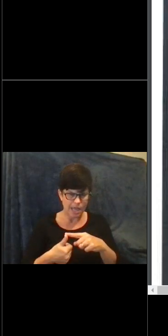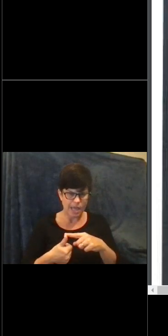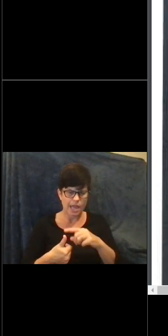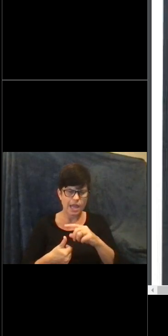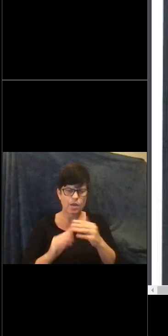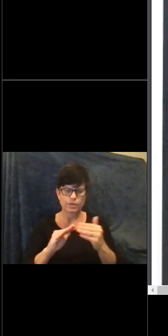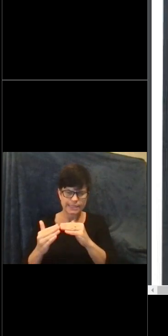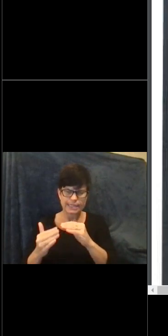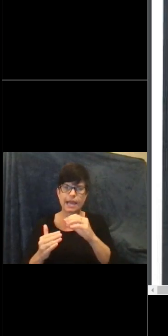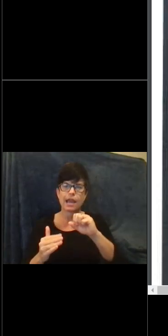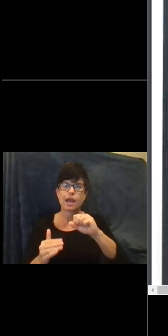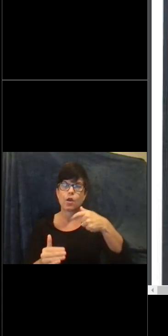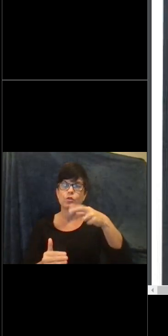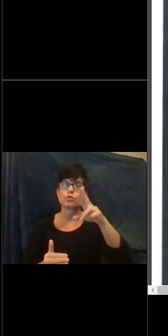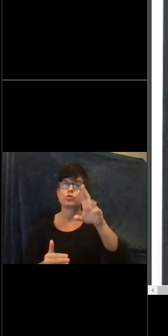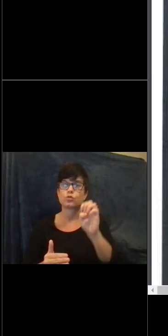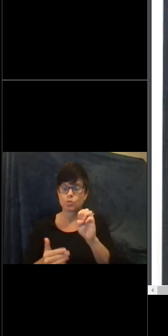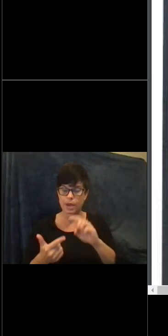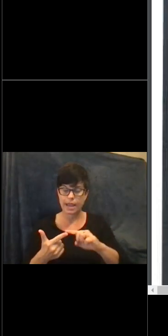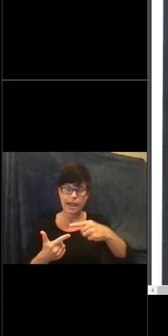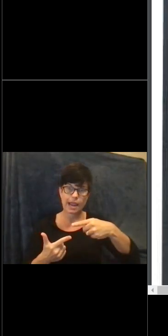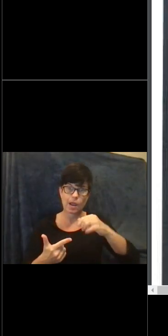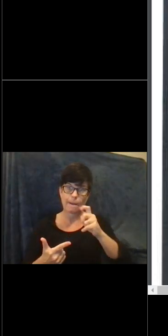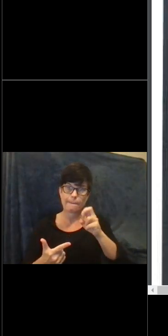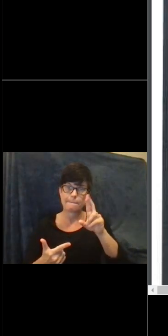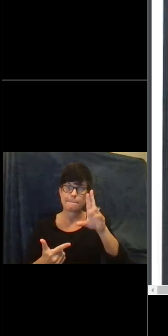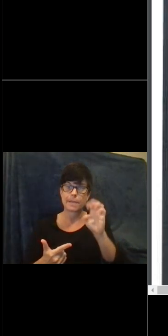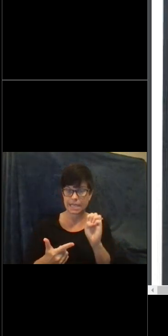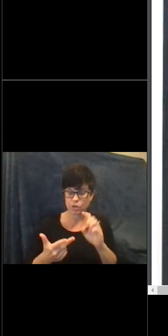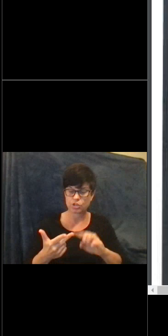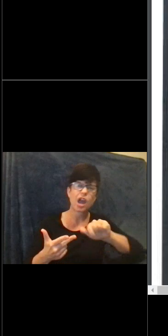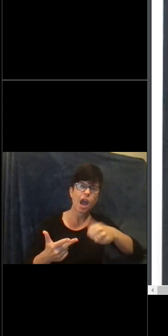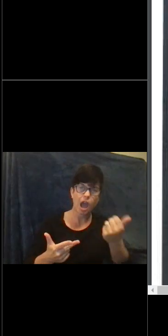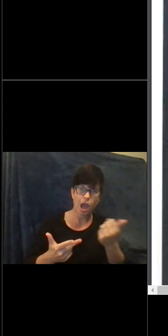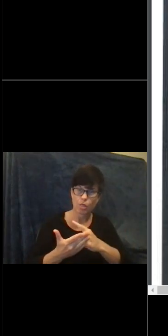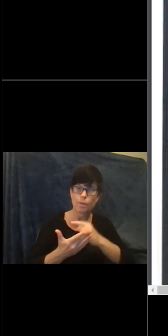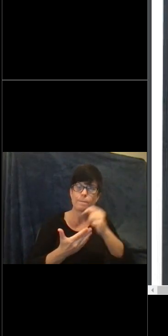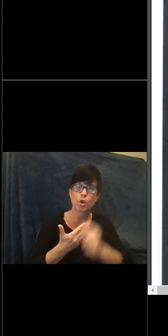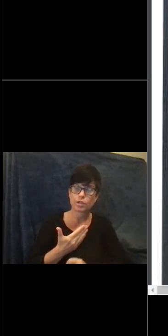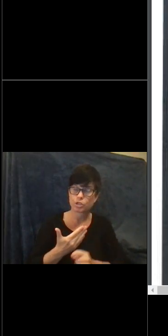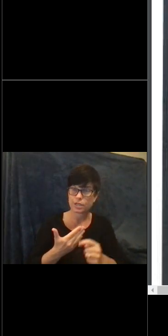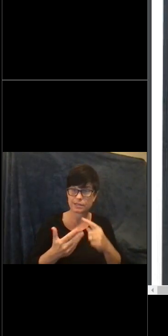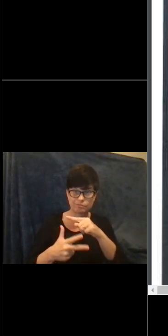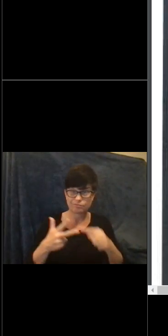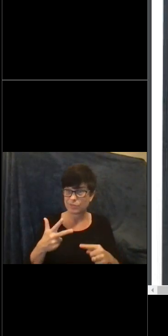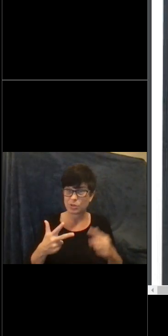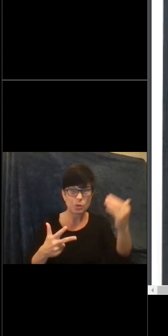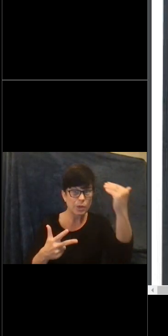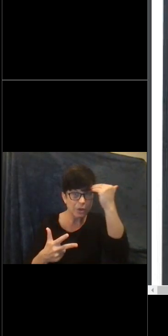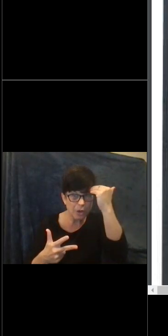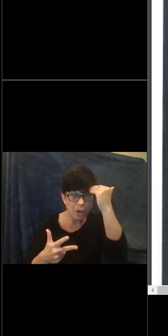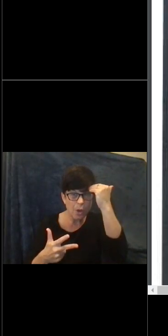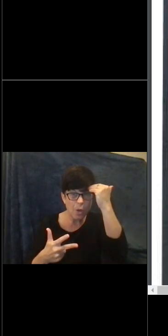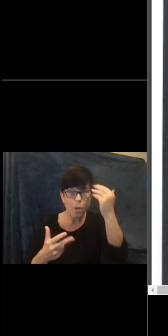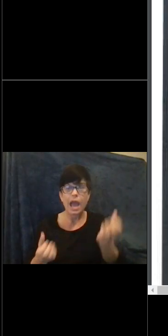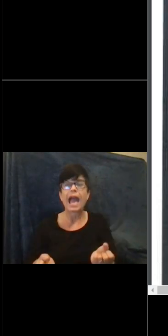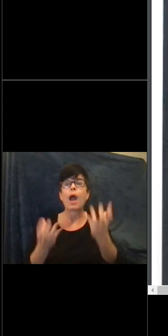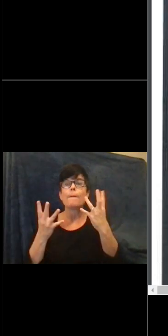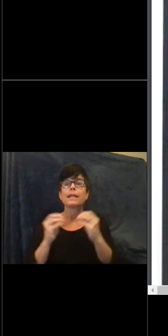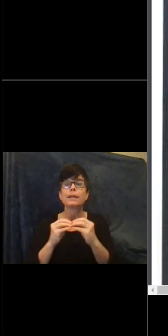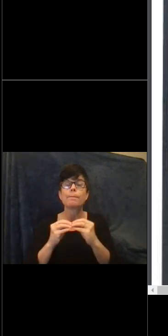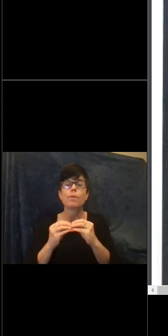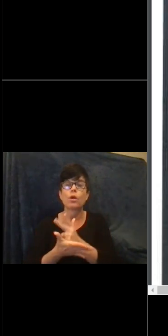surrounding projects that'll bring public spaces, do we even know how many more we need? I mean, I would love